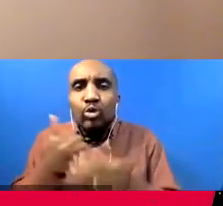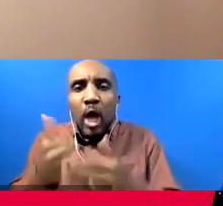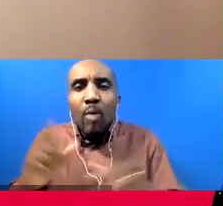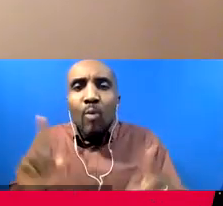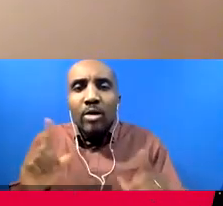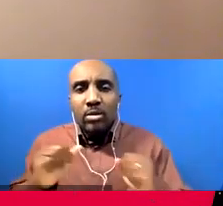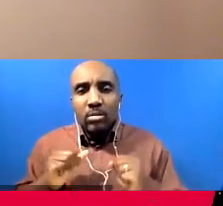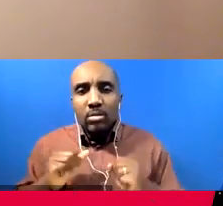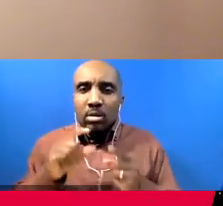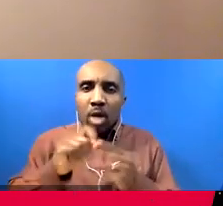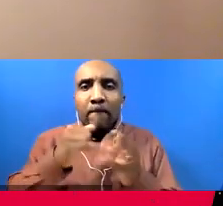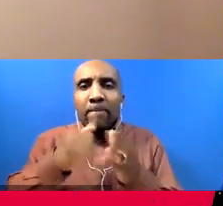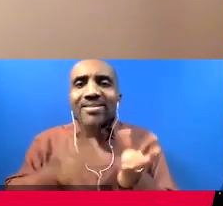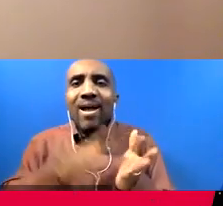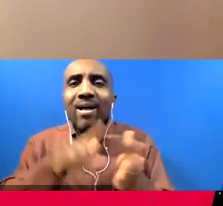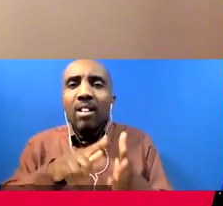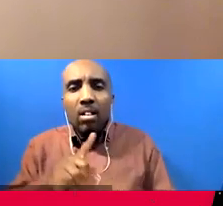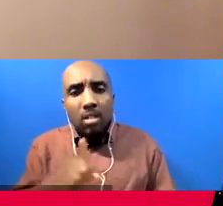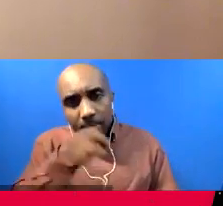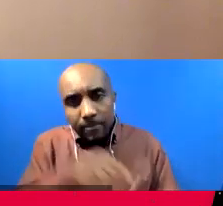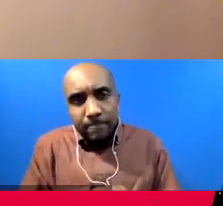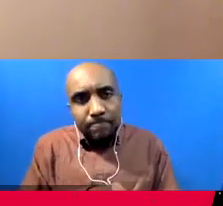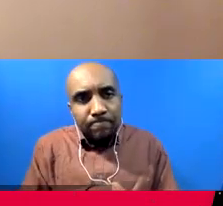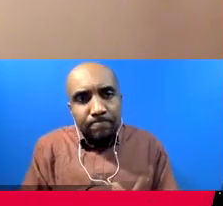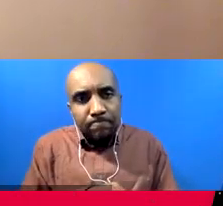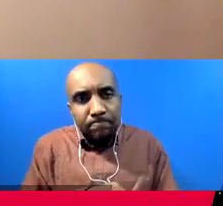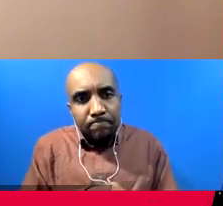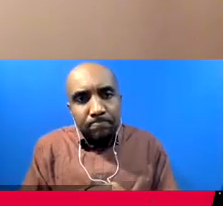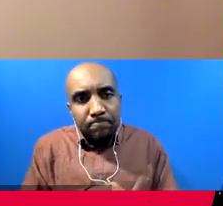fit you in order to do that. And Pascal.